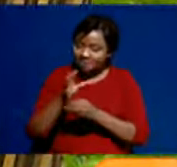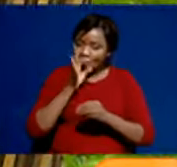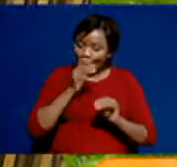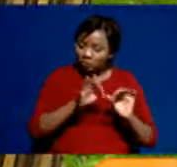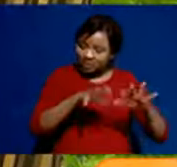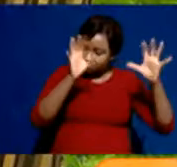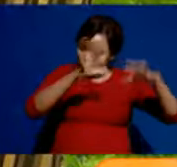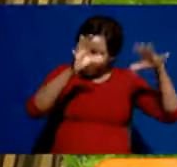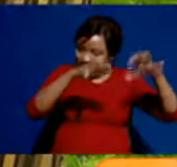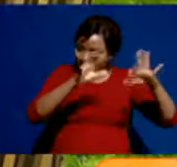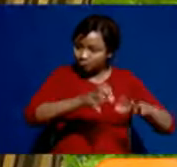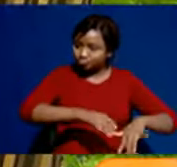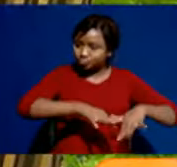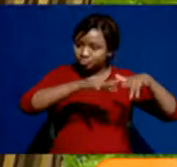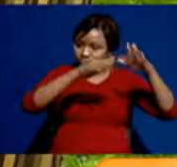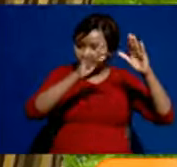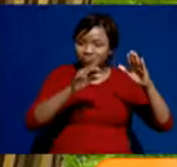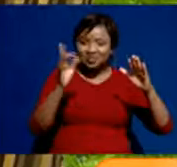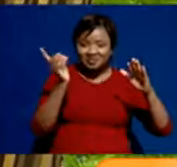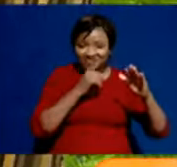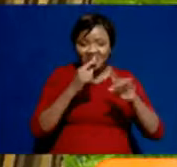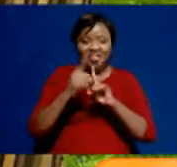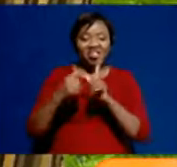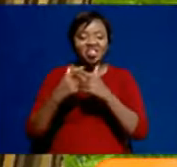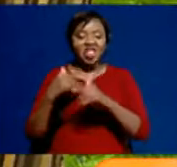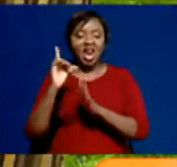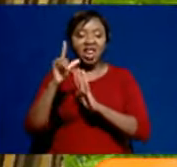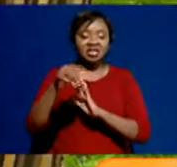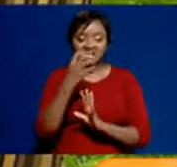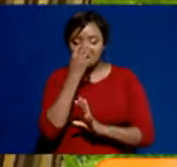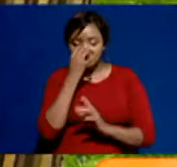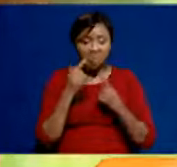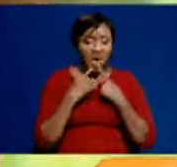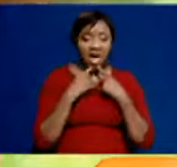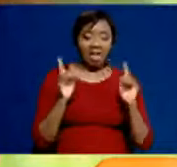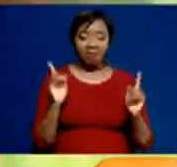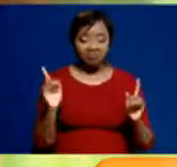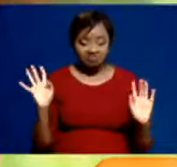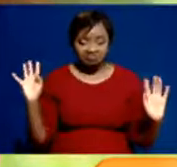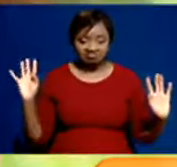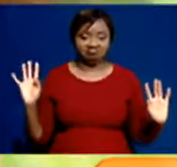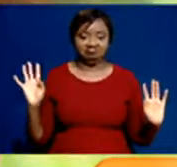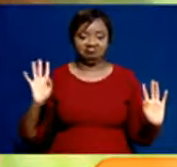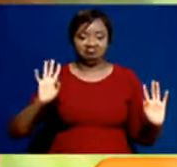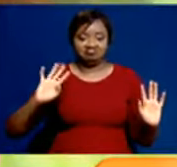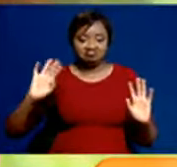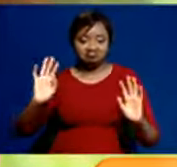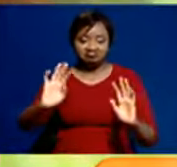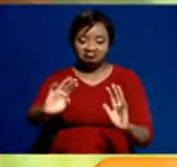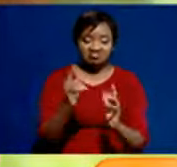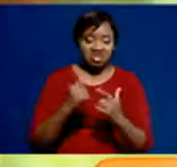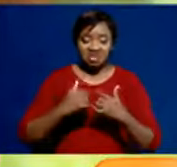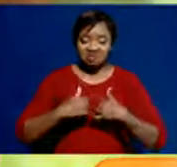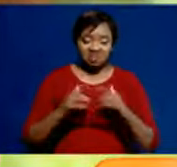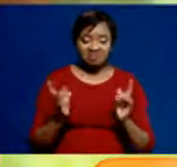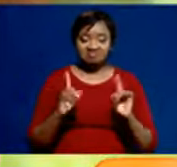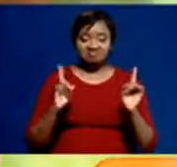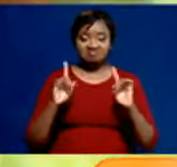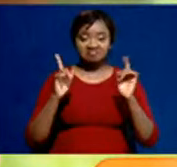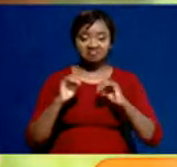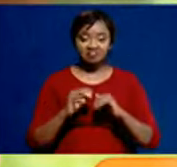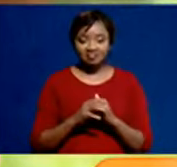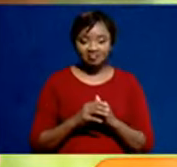Nino. The elements are not under him. They only relate to